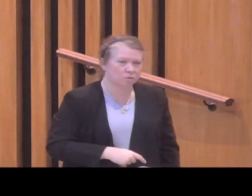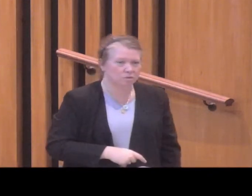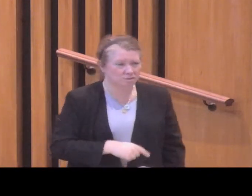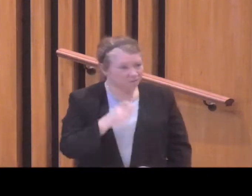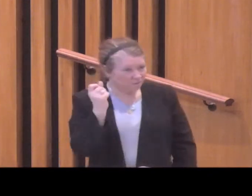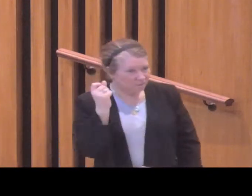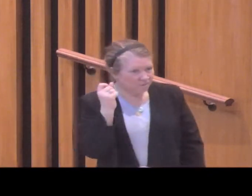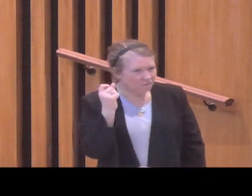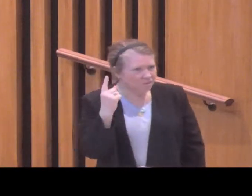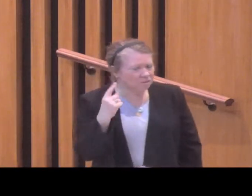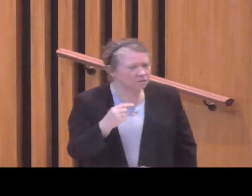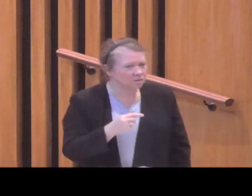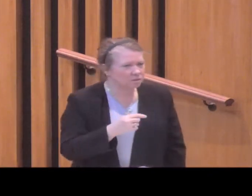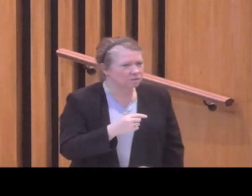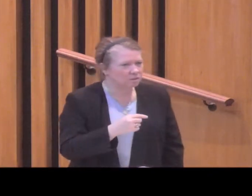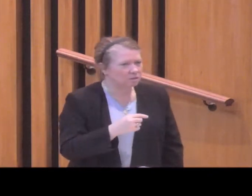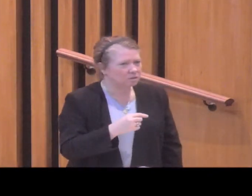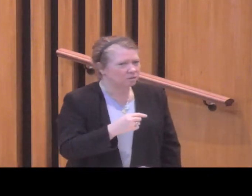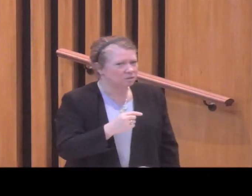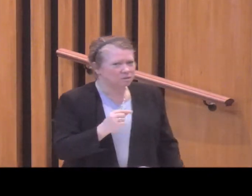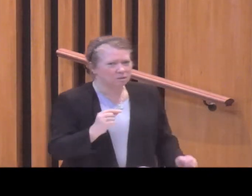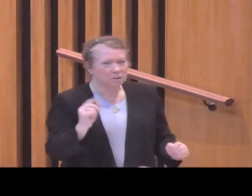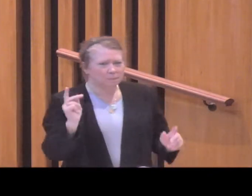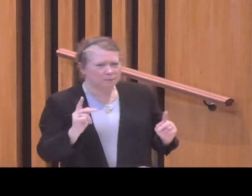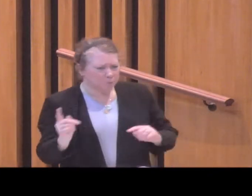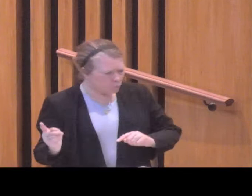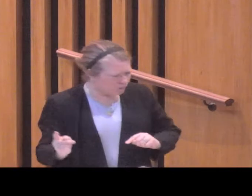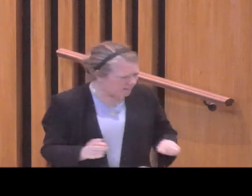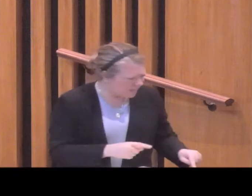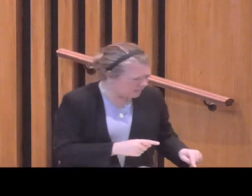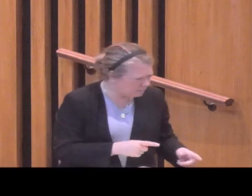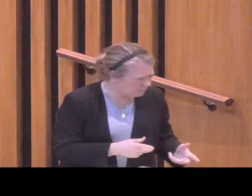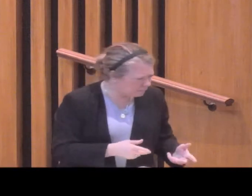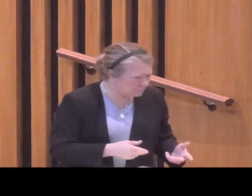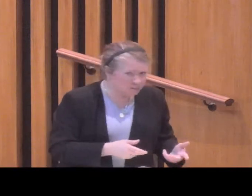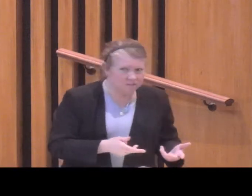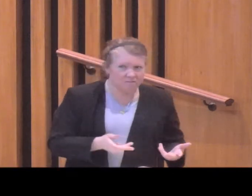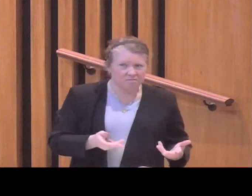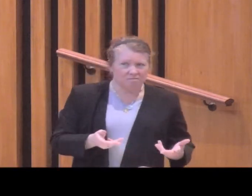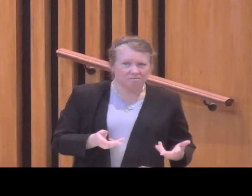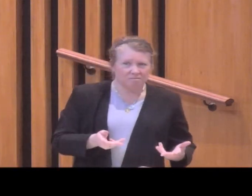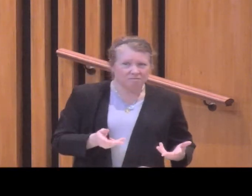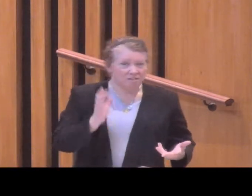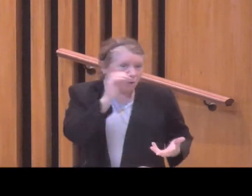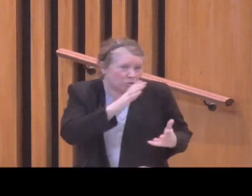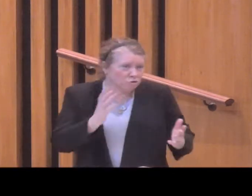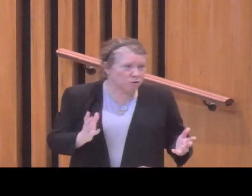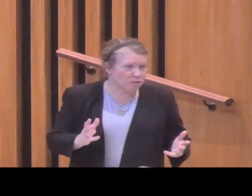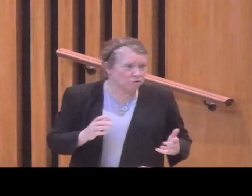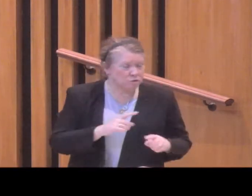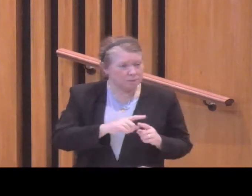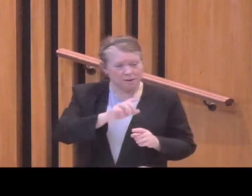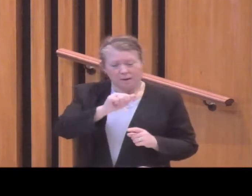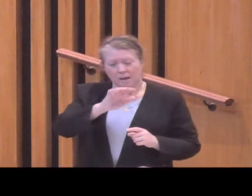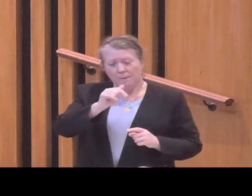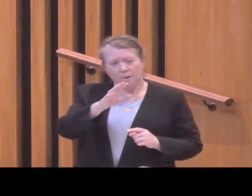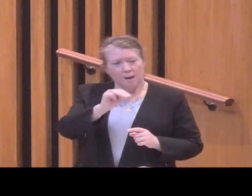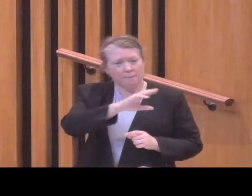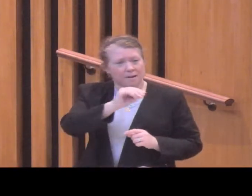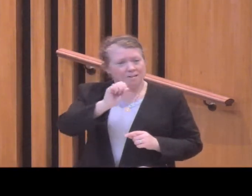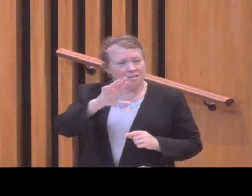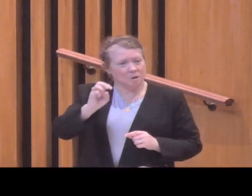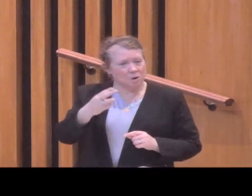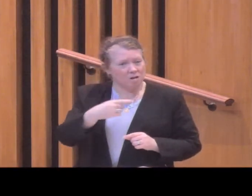the three visitors who came by, showed hospitality to them, Abraham and Sarah were blessed,